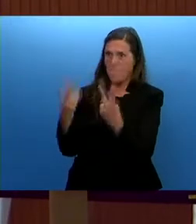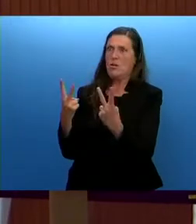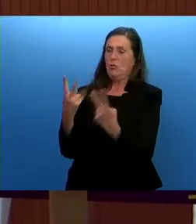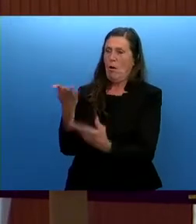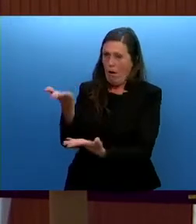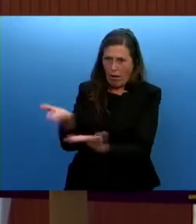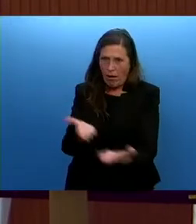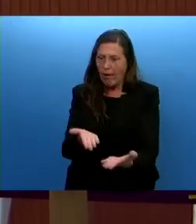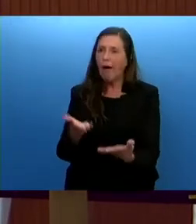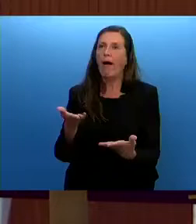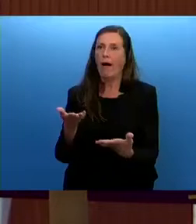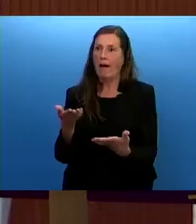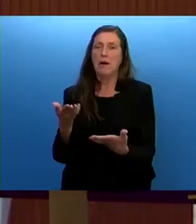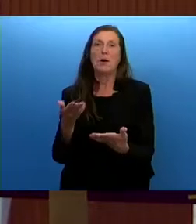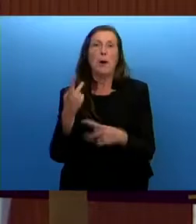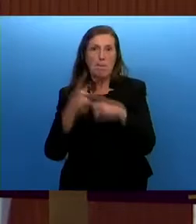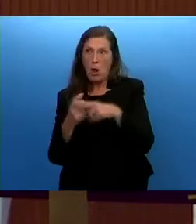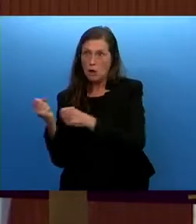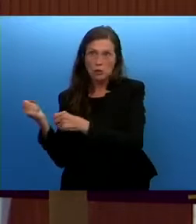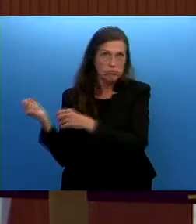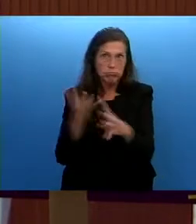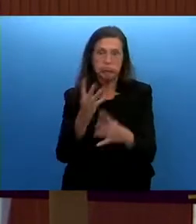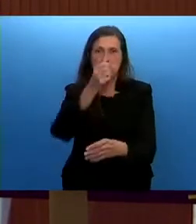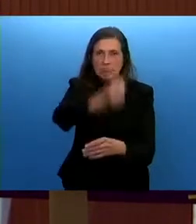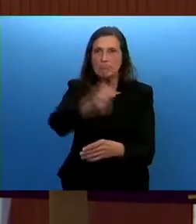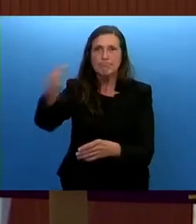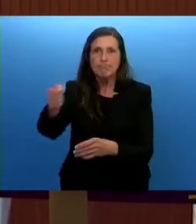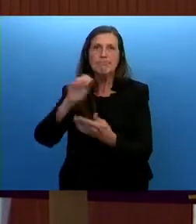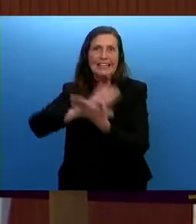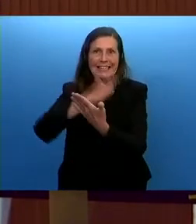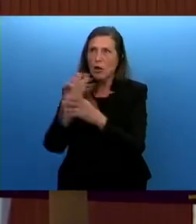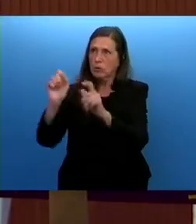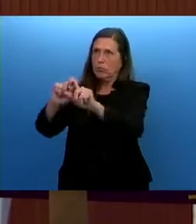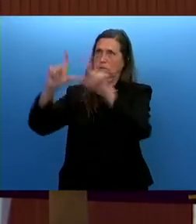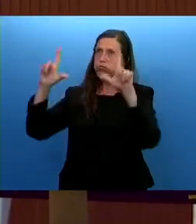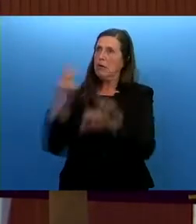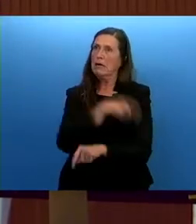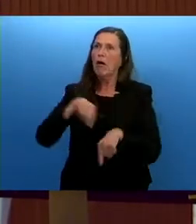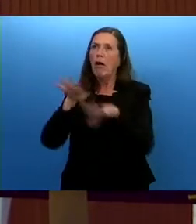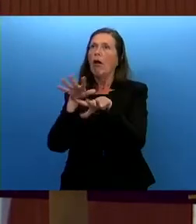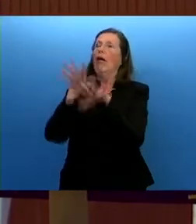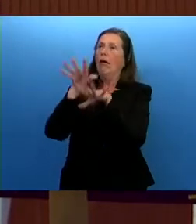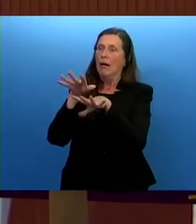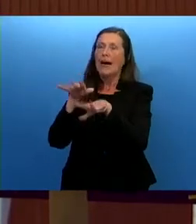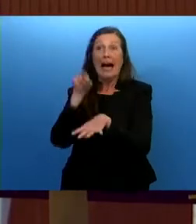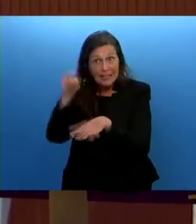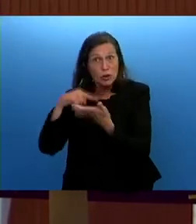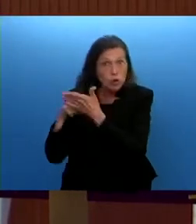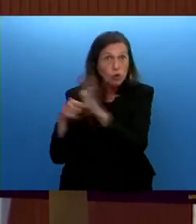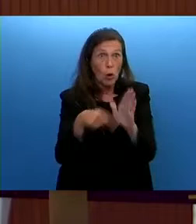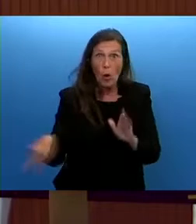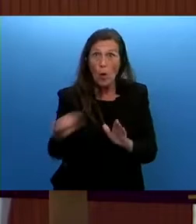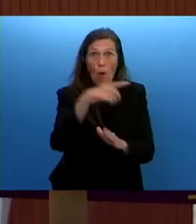showing sign interpreters on a big screen in all the sessions was also a way to demonstrate to governments, to